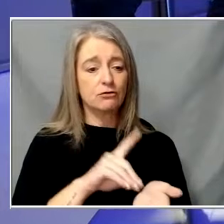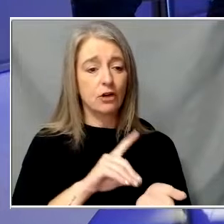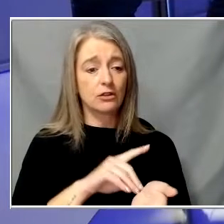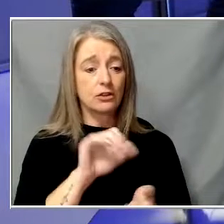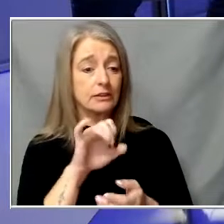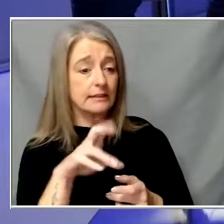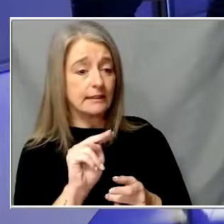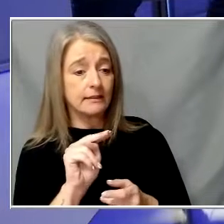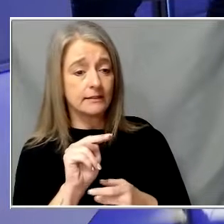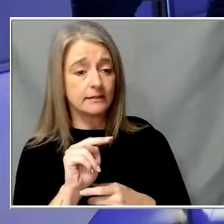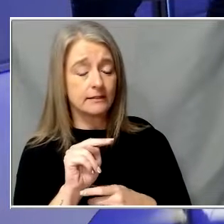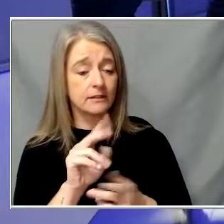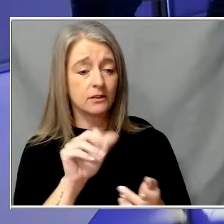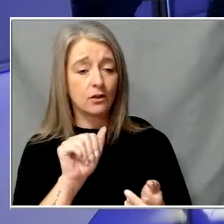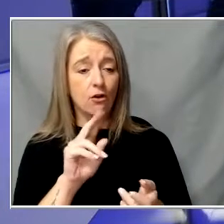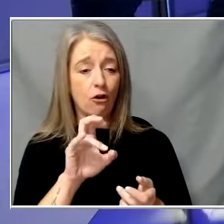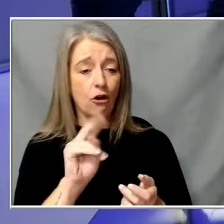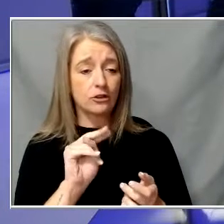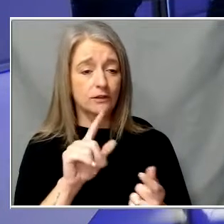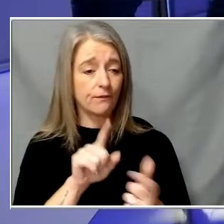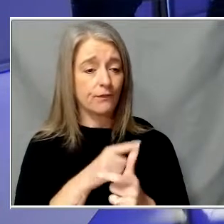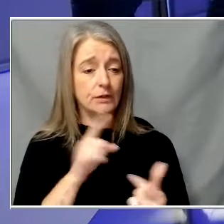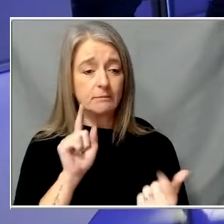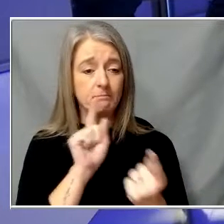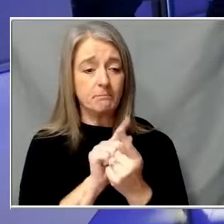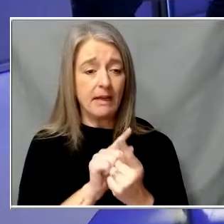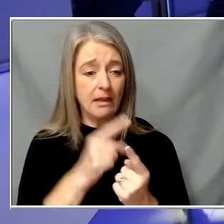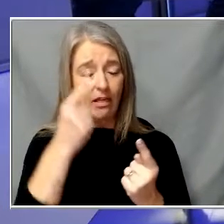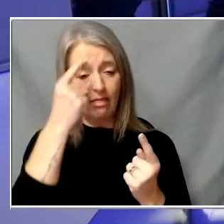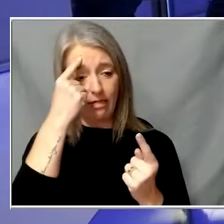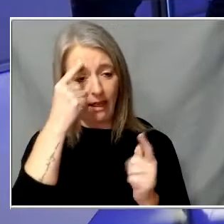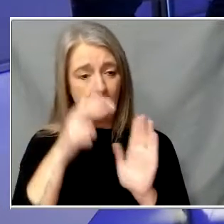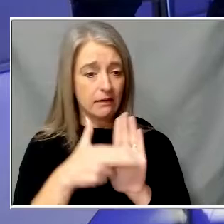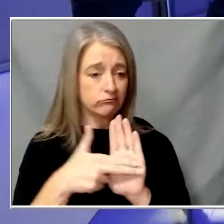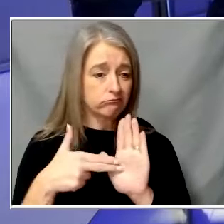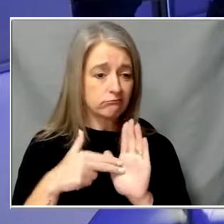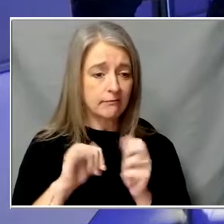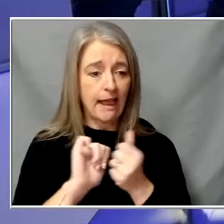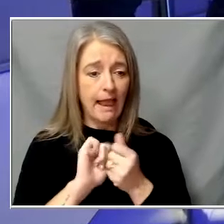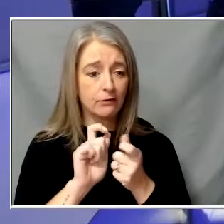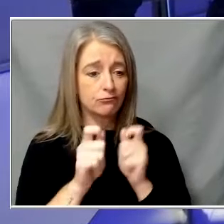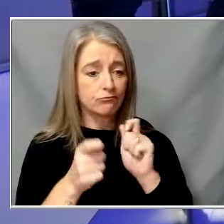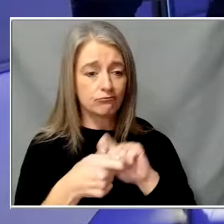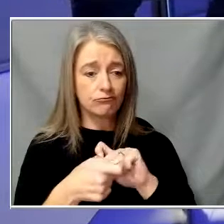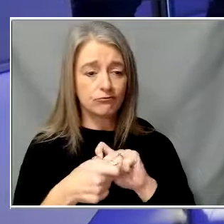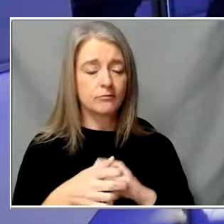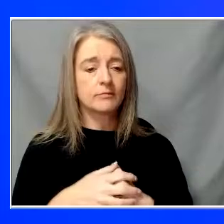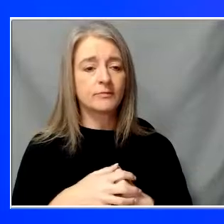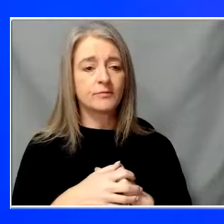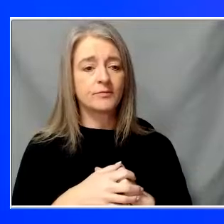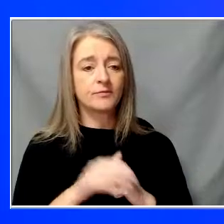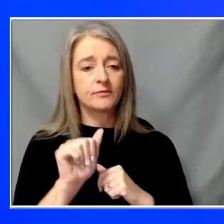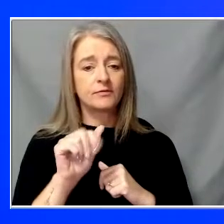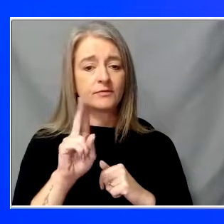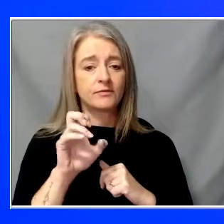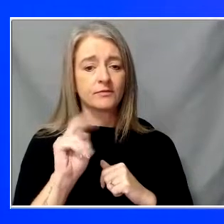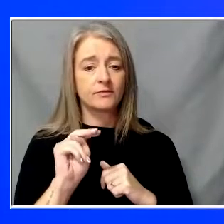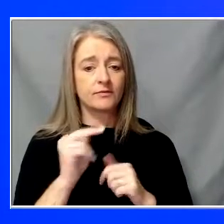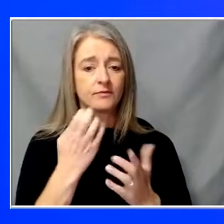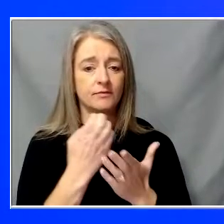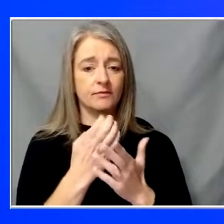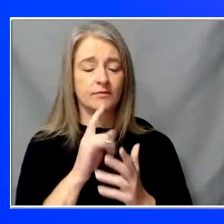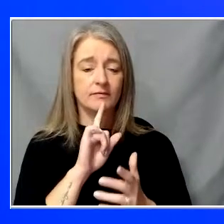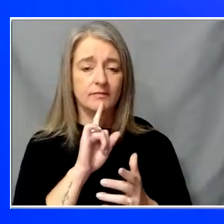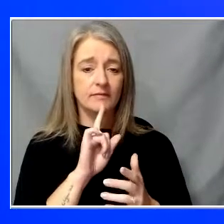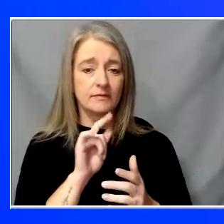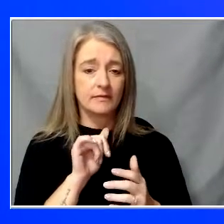Austin's prognosis when you first met him? And how did you start to change that? Yeah, Austin's case is very unusual when